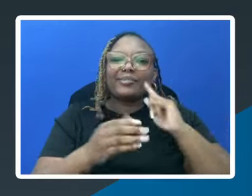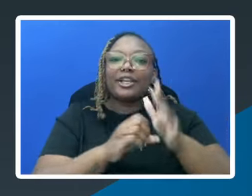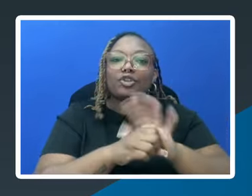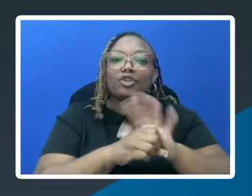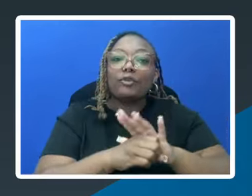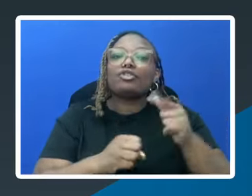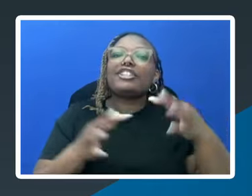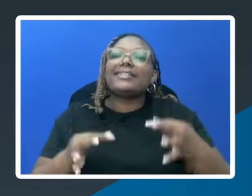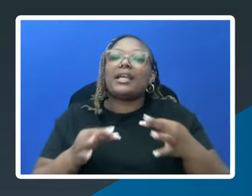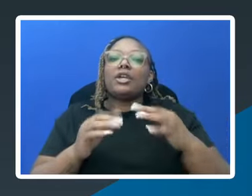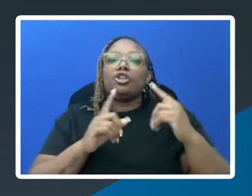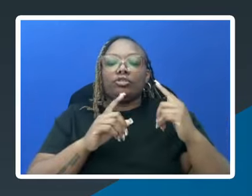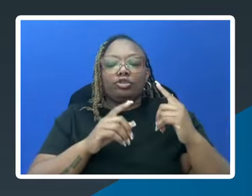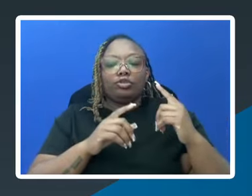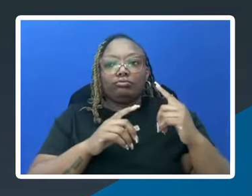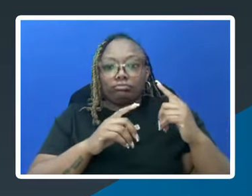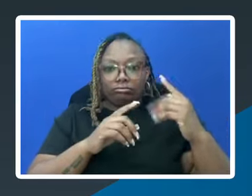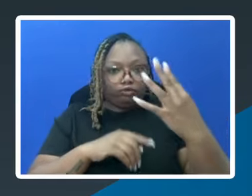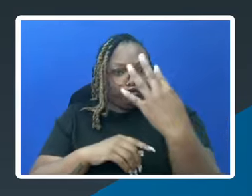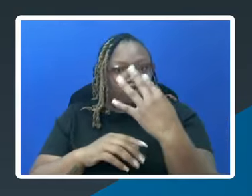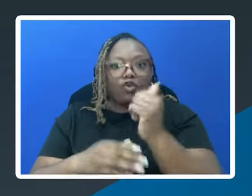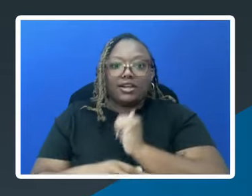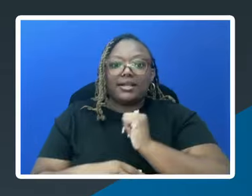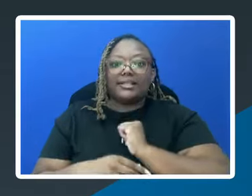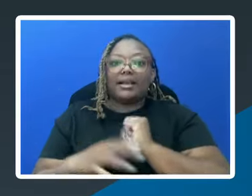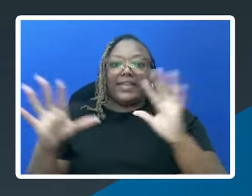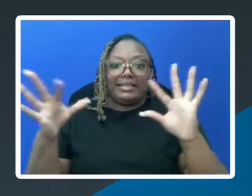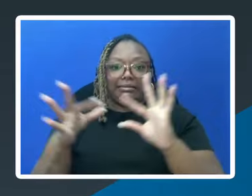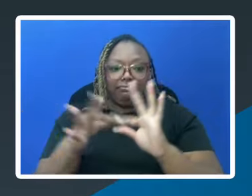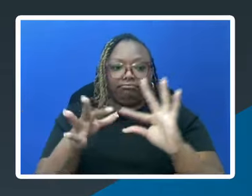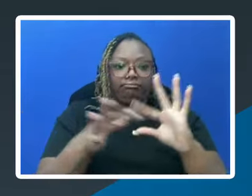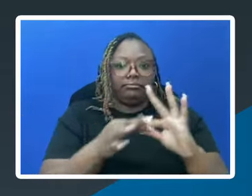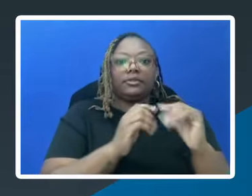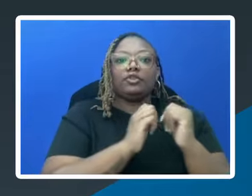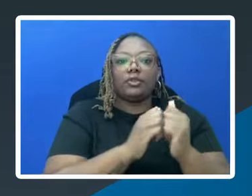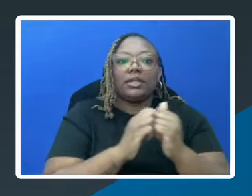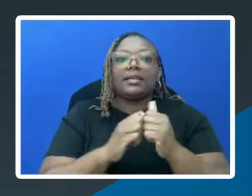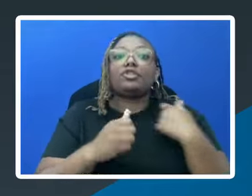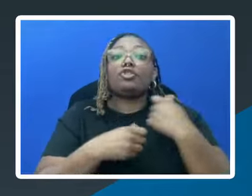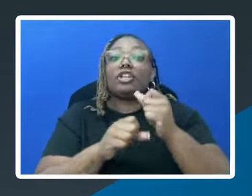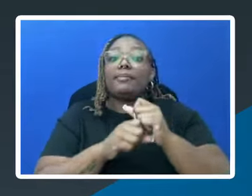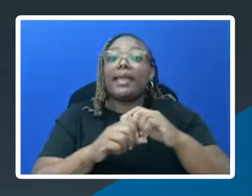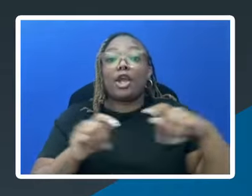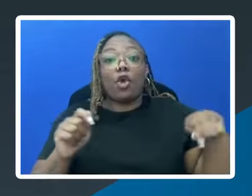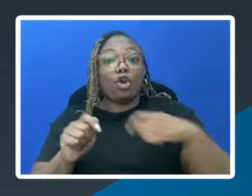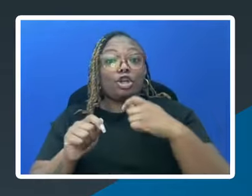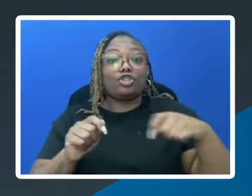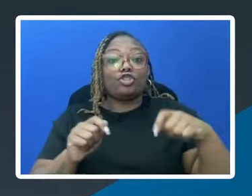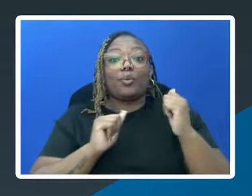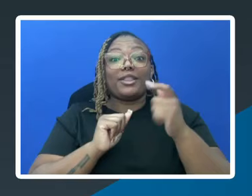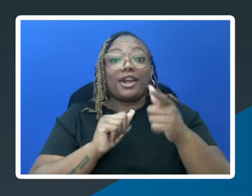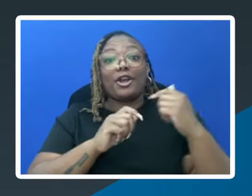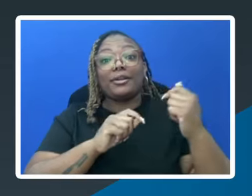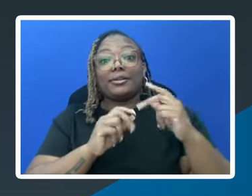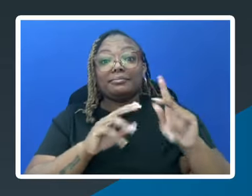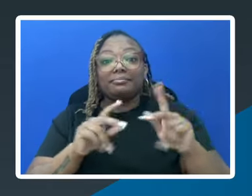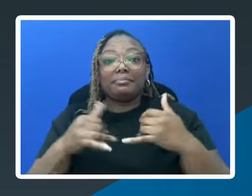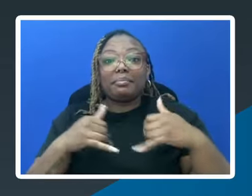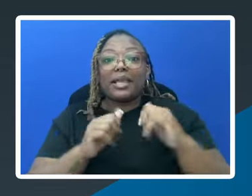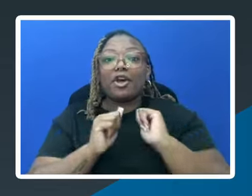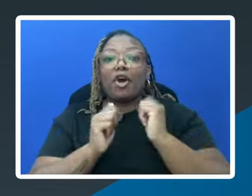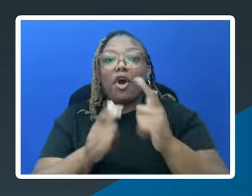parts herself and stitch it together. And so she created an orchestra with her playing all of the different parts. But where I'm going with this